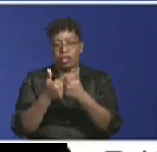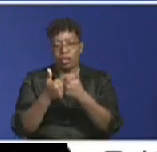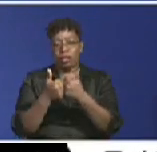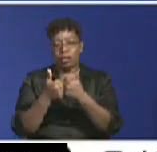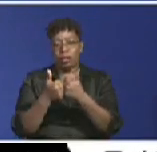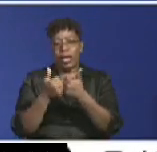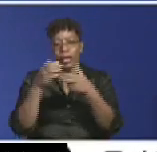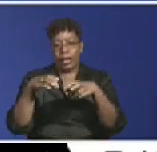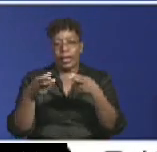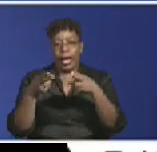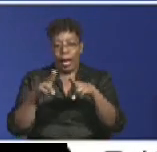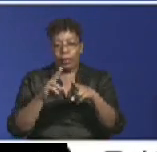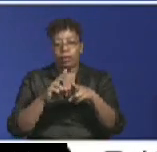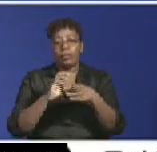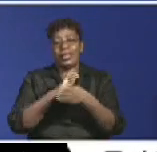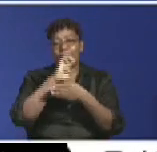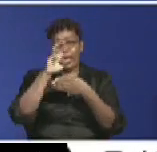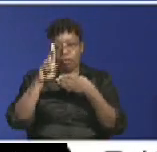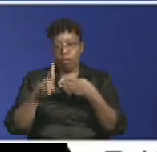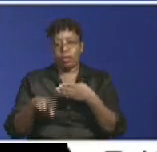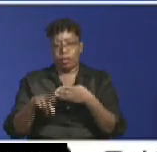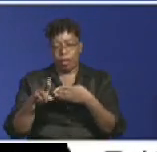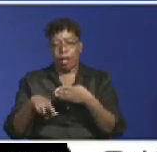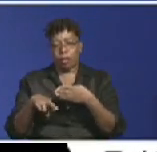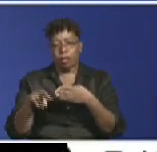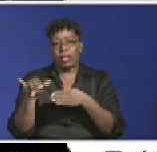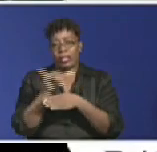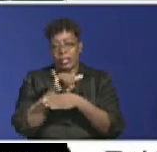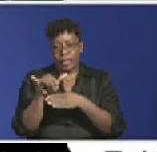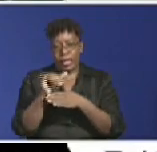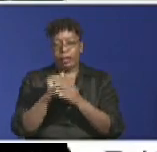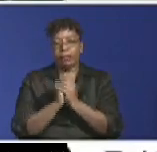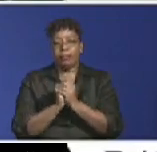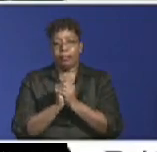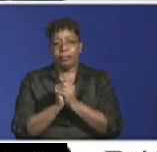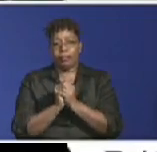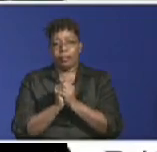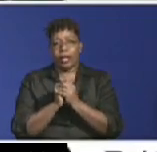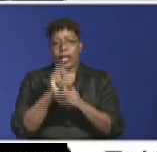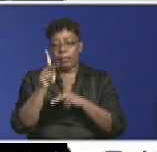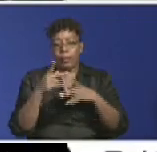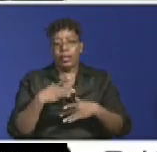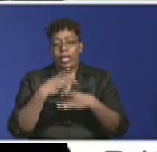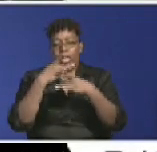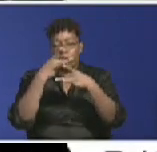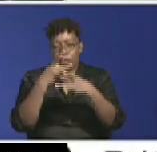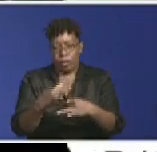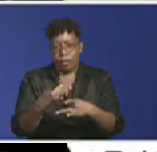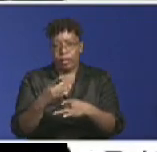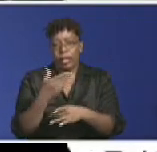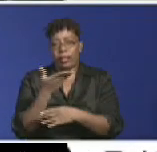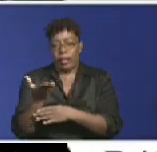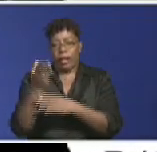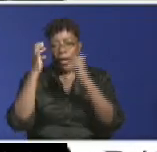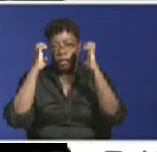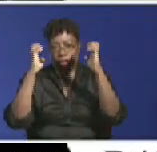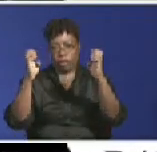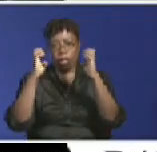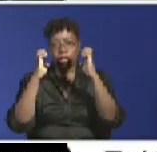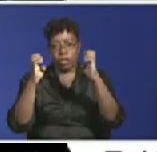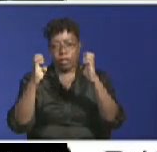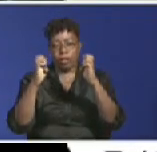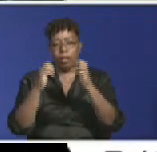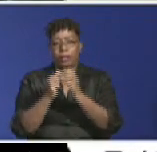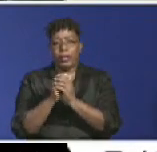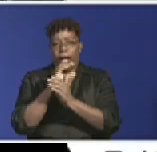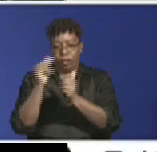expected, but the end goal remains the same. People are very interested in their education. They are delighted to continue to